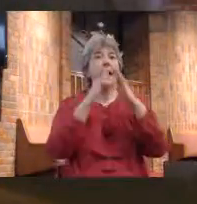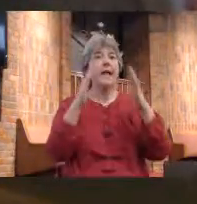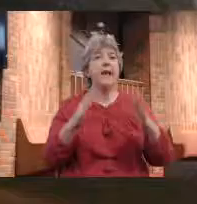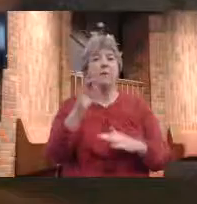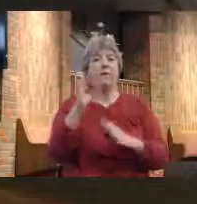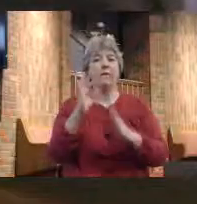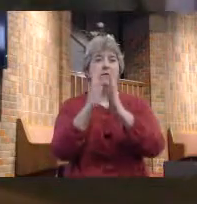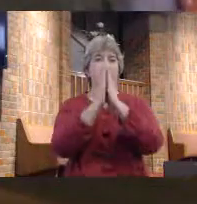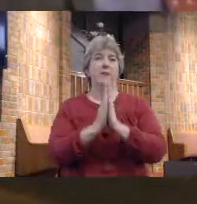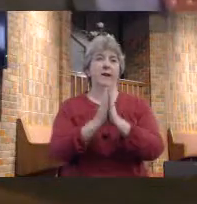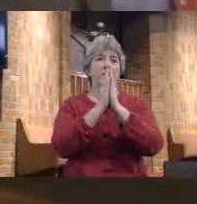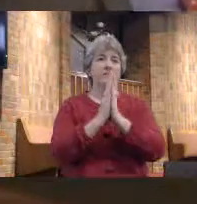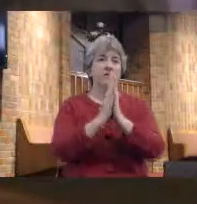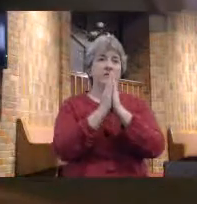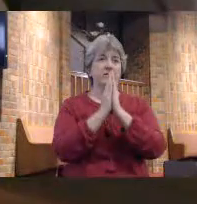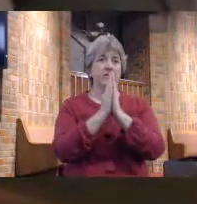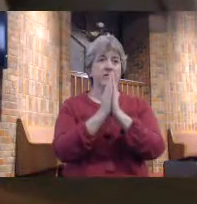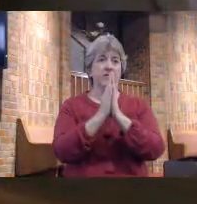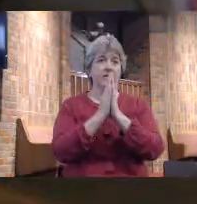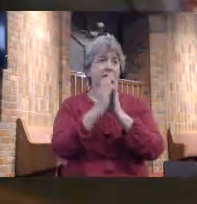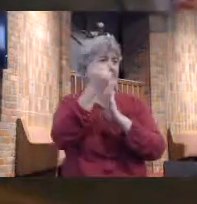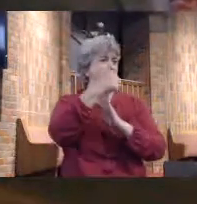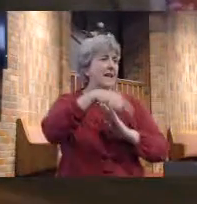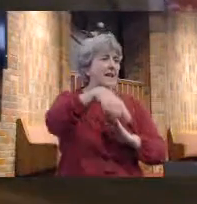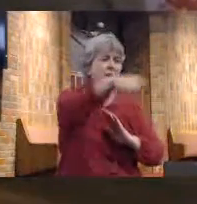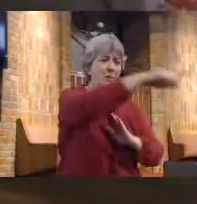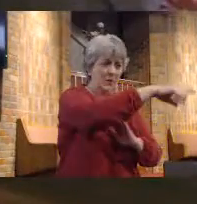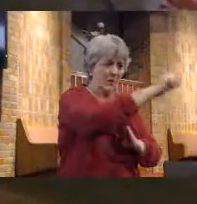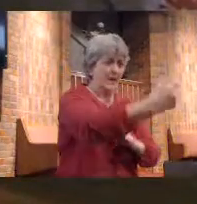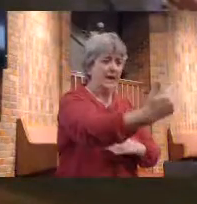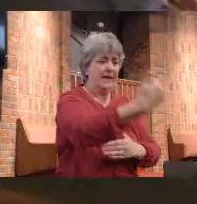And all of those who are outside can come in and they can pray.